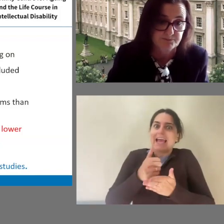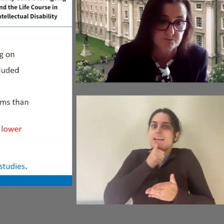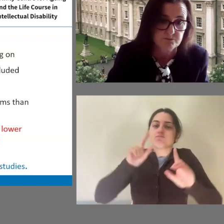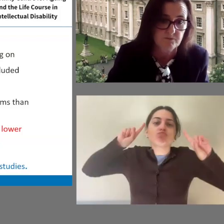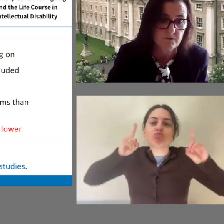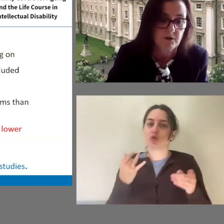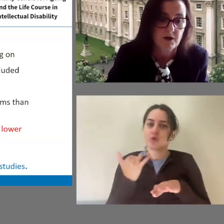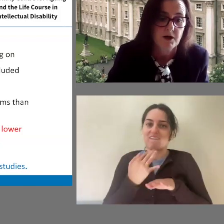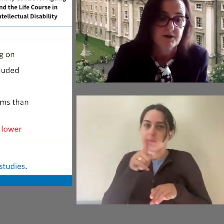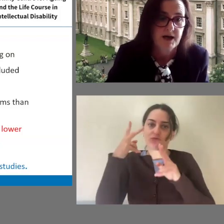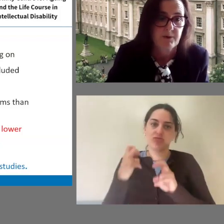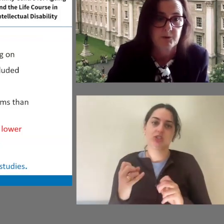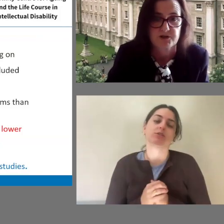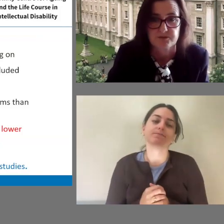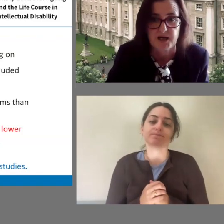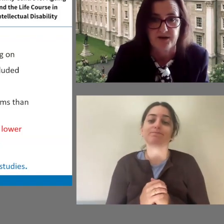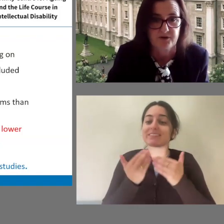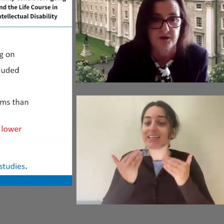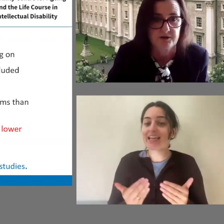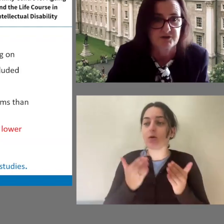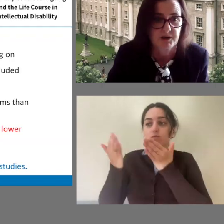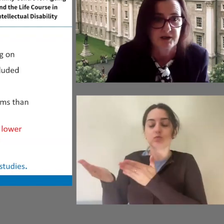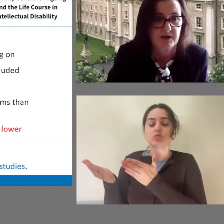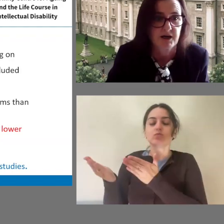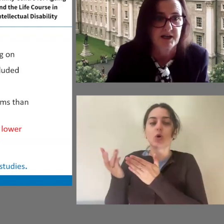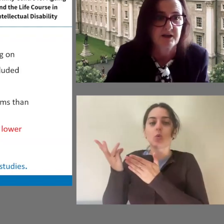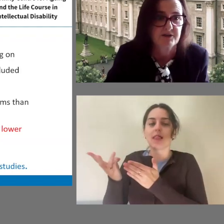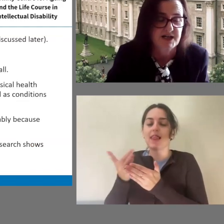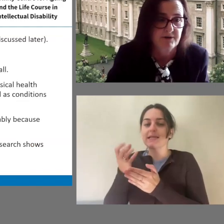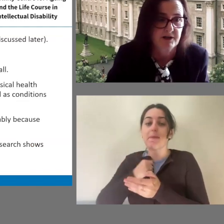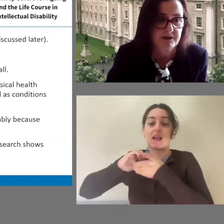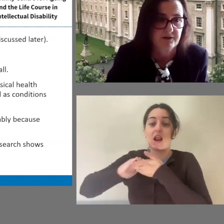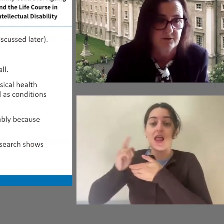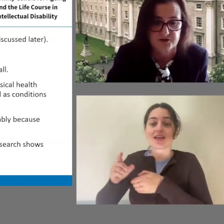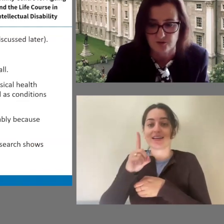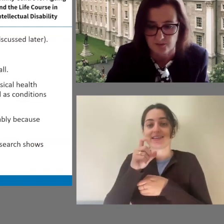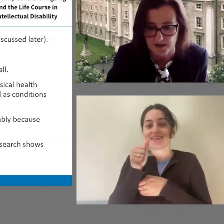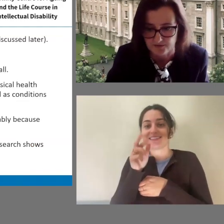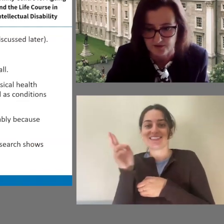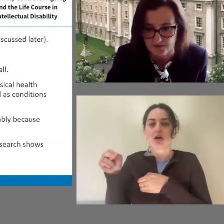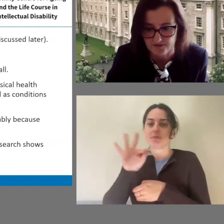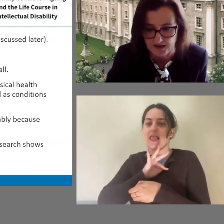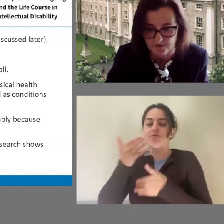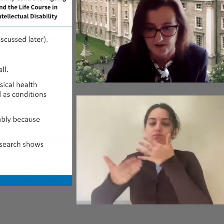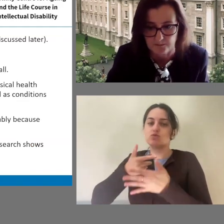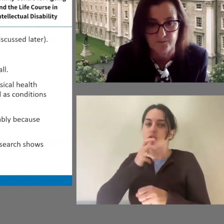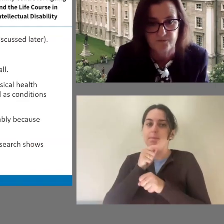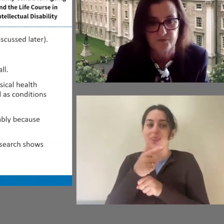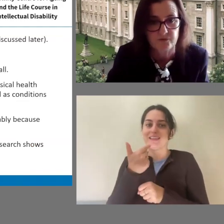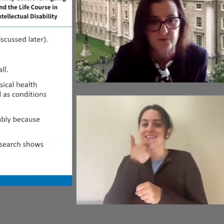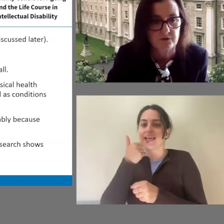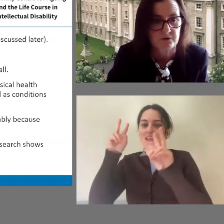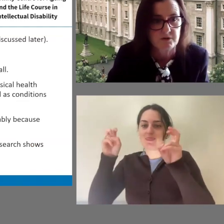studies. Now I'm going to pass on to my colleague Darren, and he's going to talk about the second